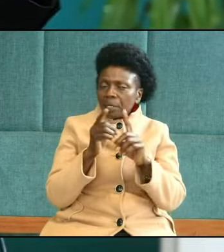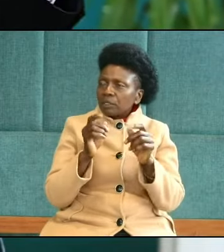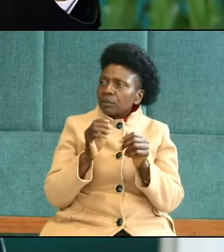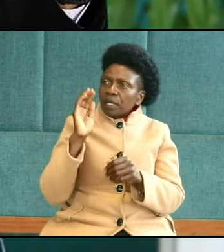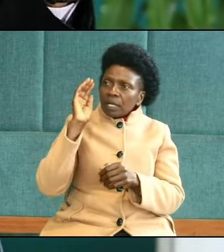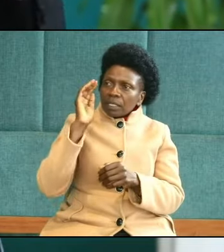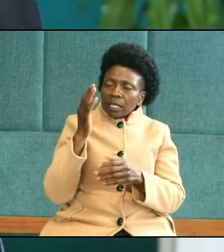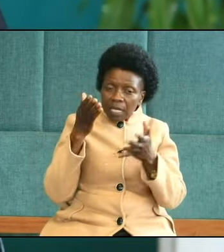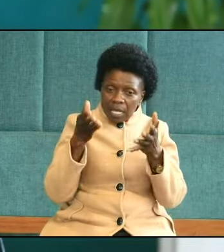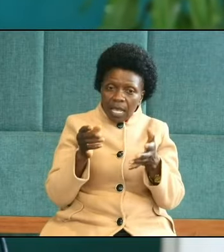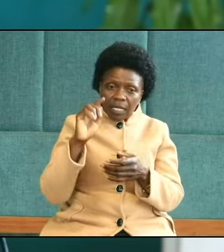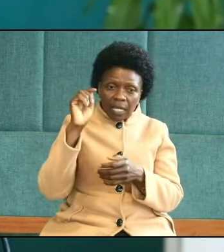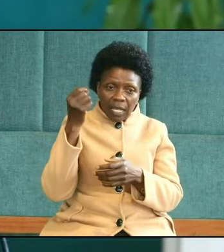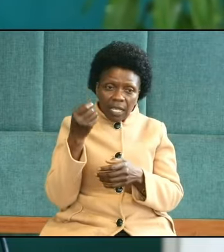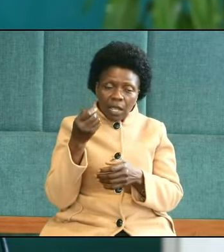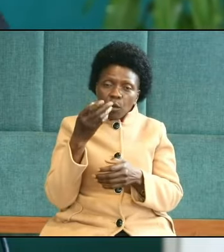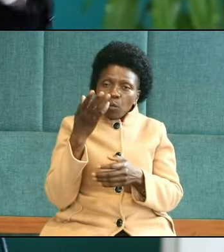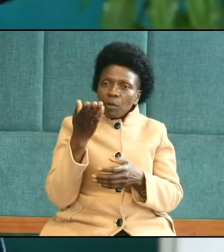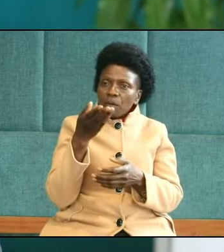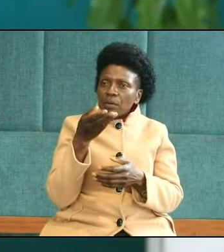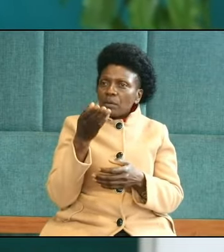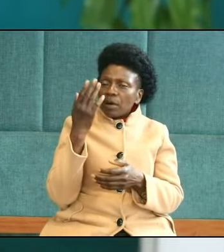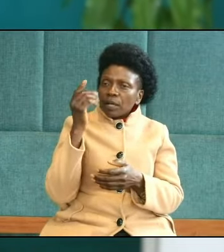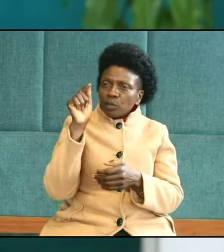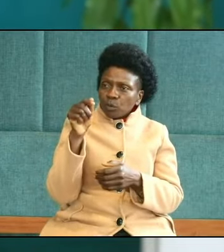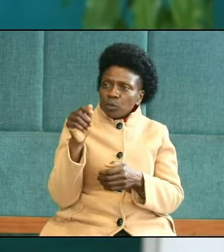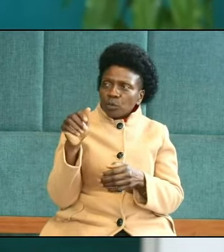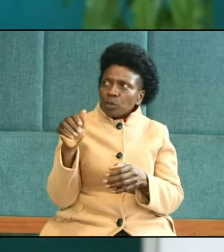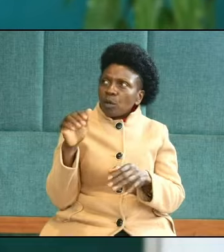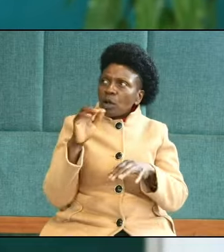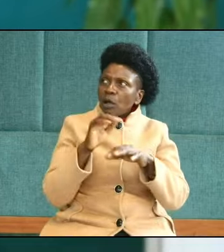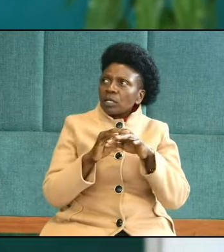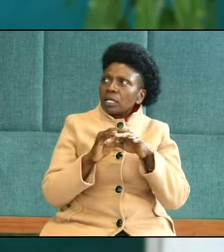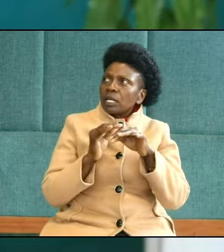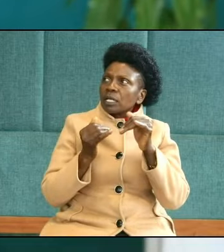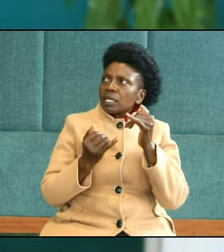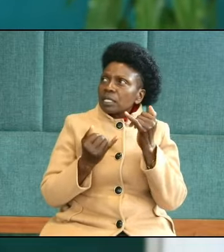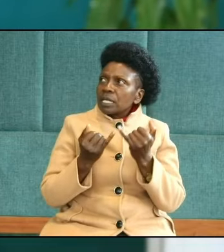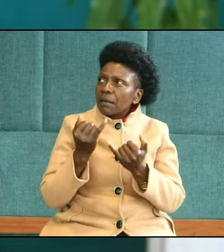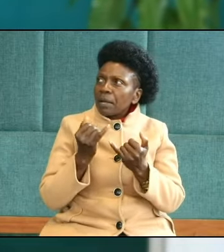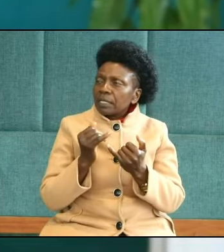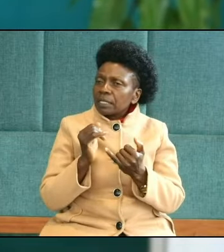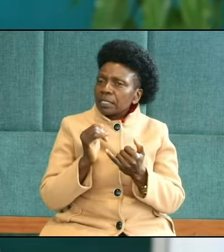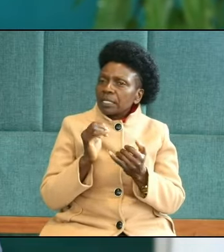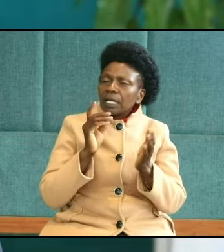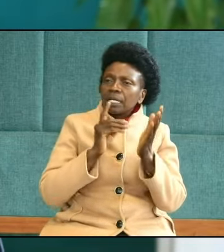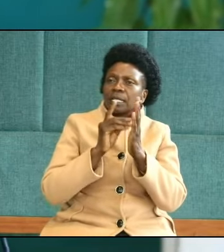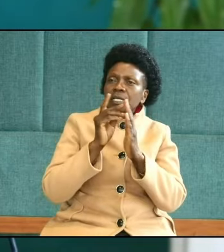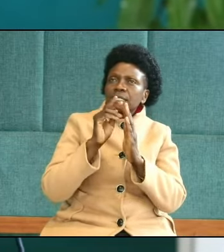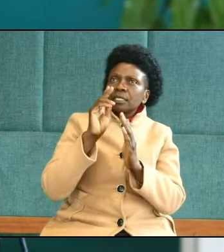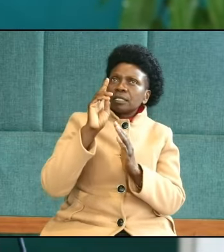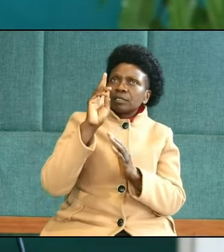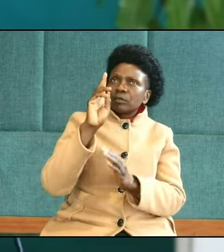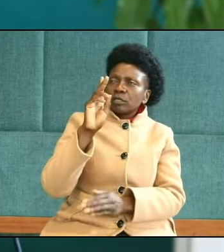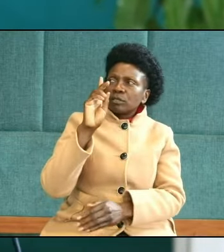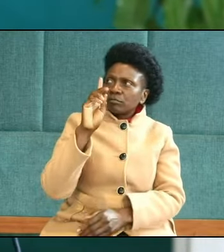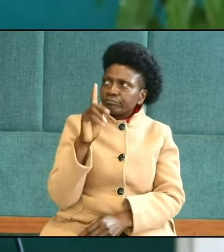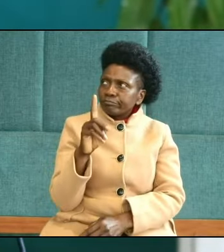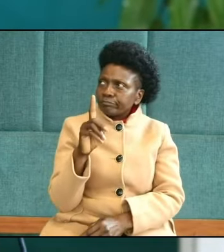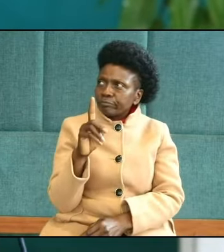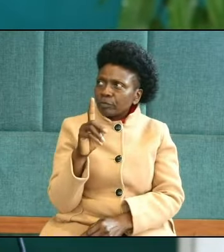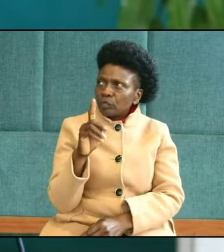in Kenya, where were you on Sabbath, the 21st of September 2013? Do